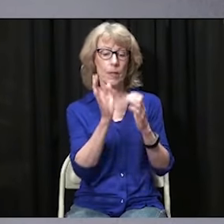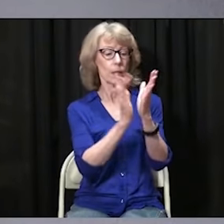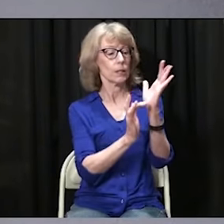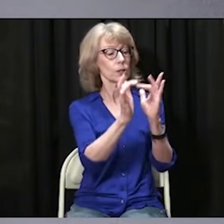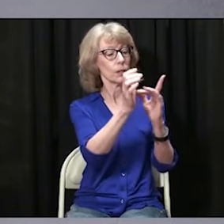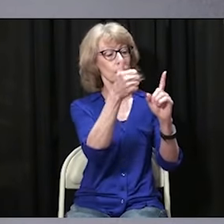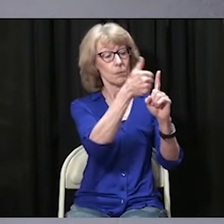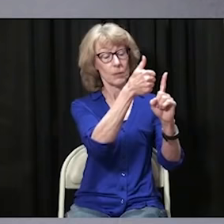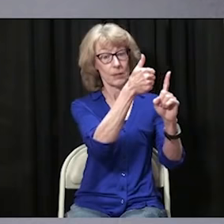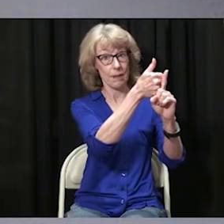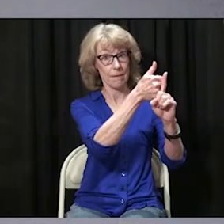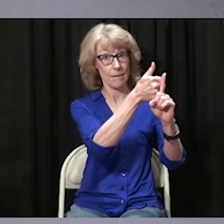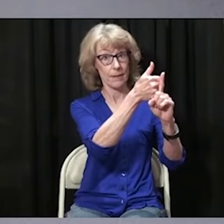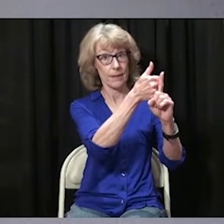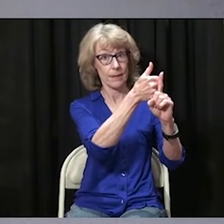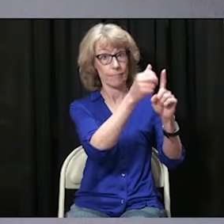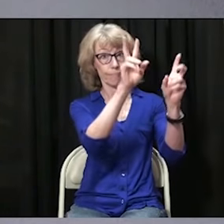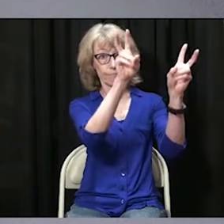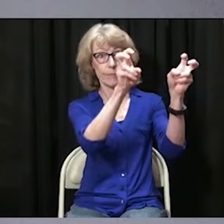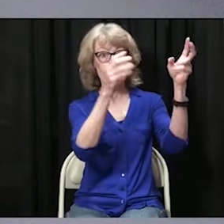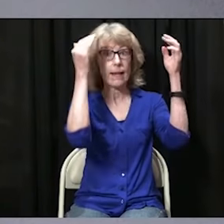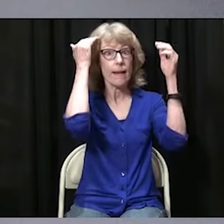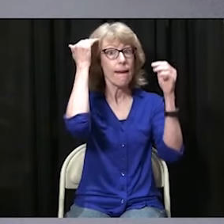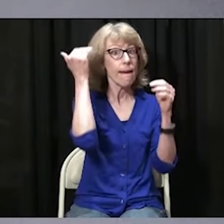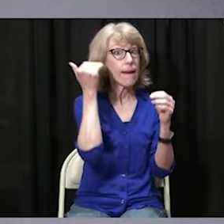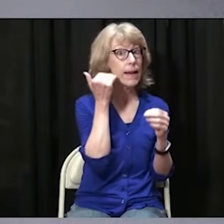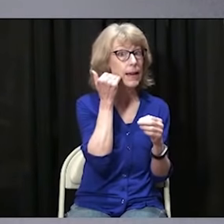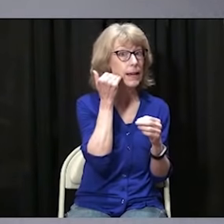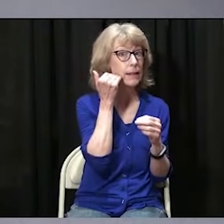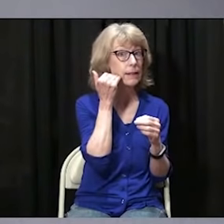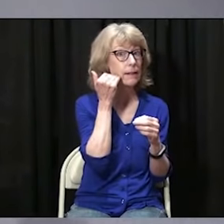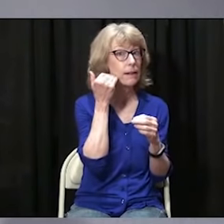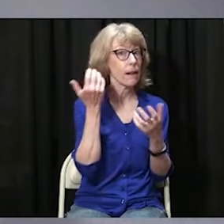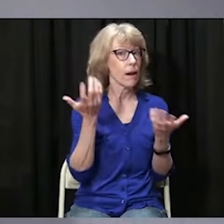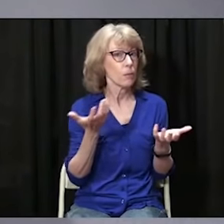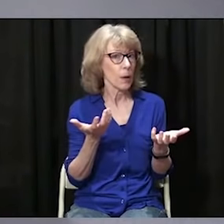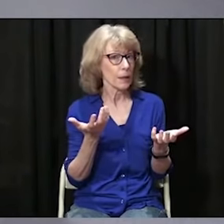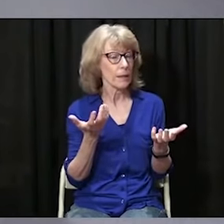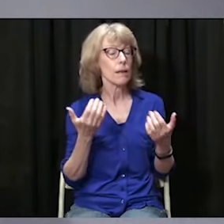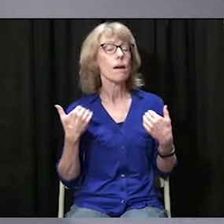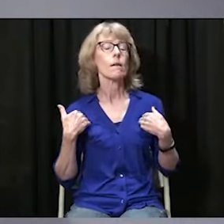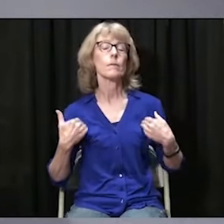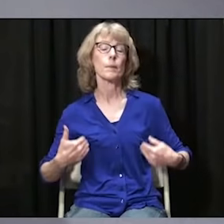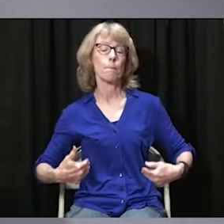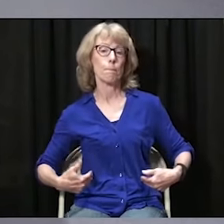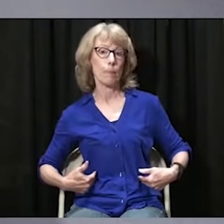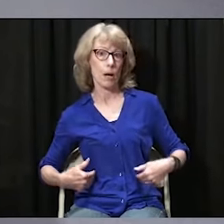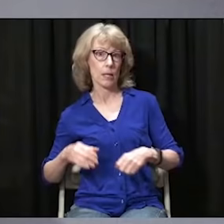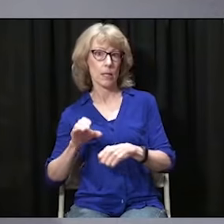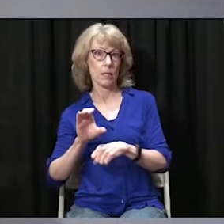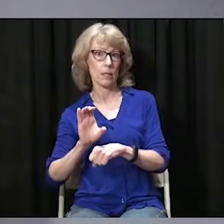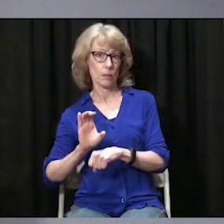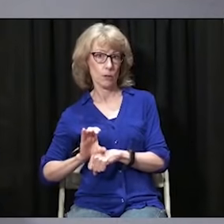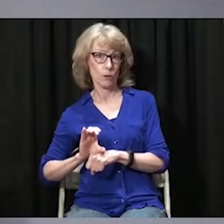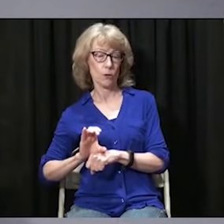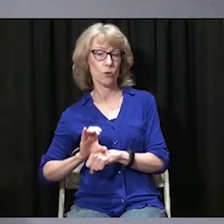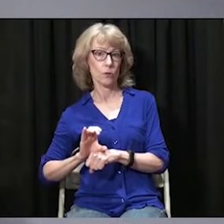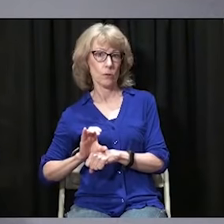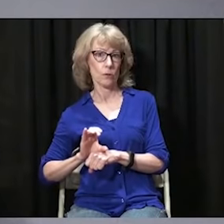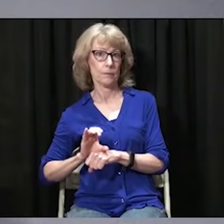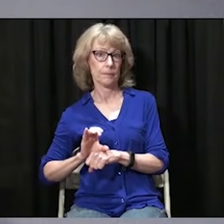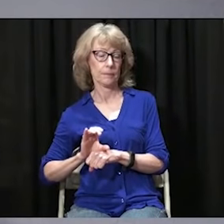head of the body, the church. And so Paul here in Colossians 1 uses the